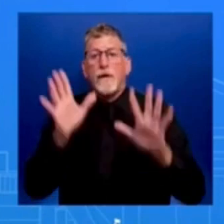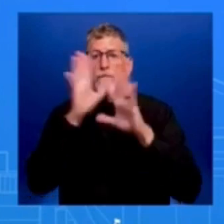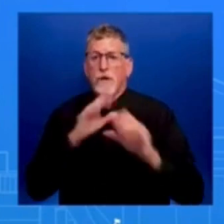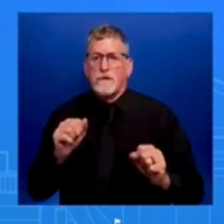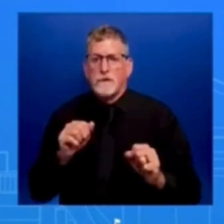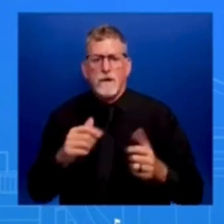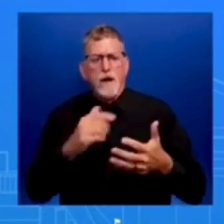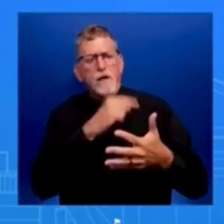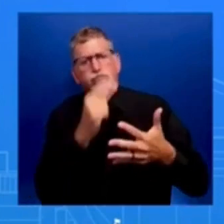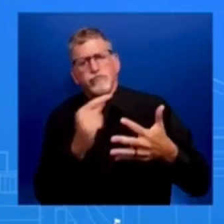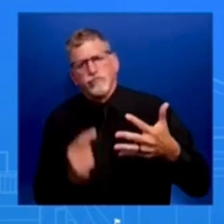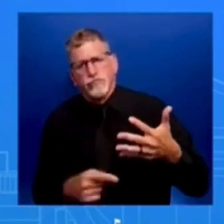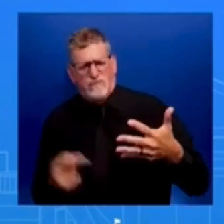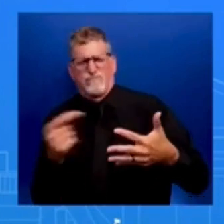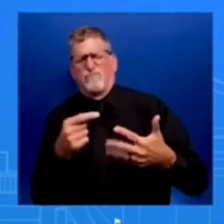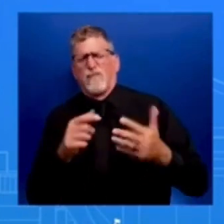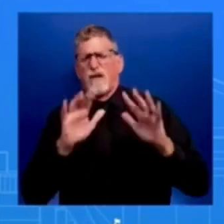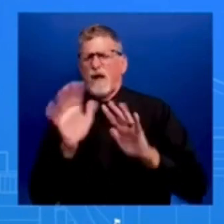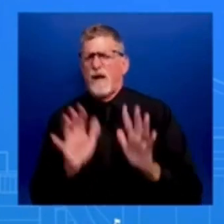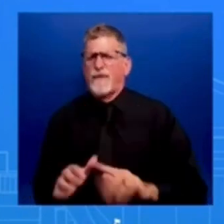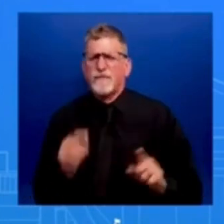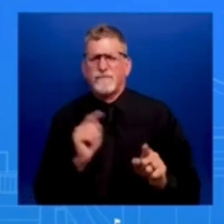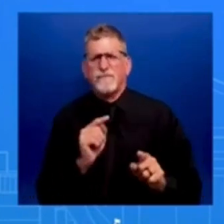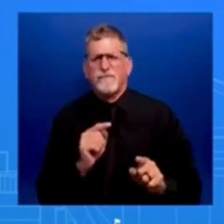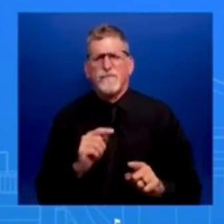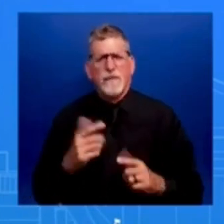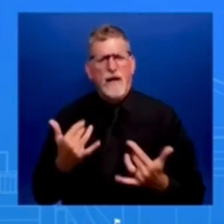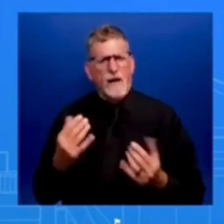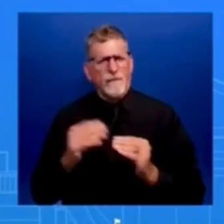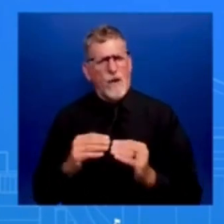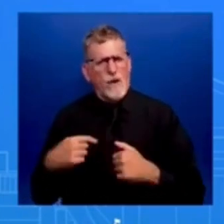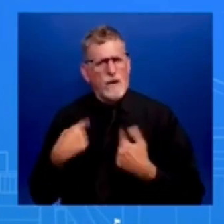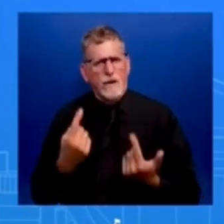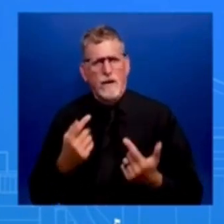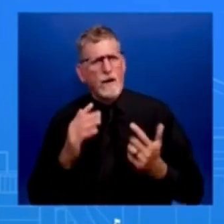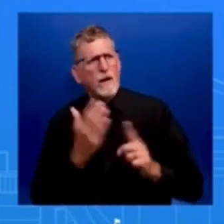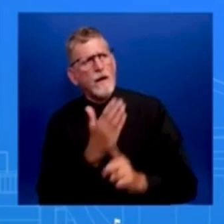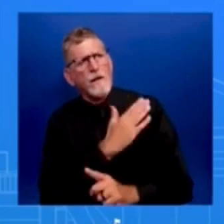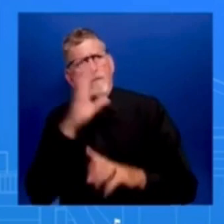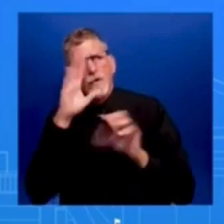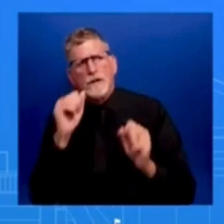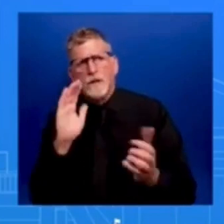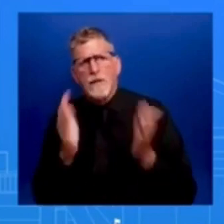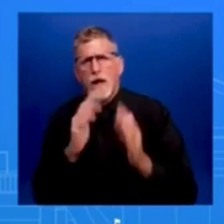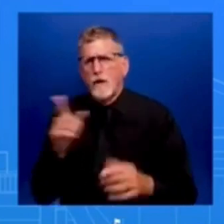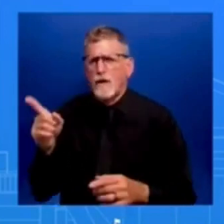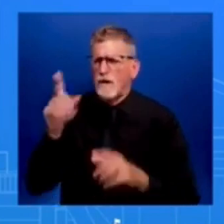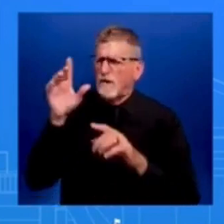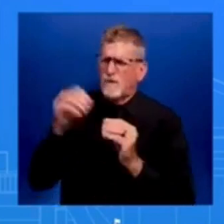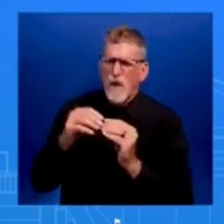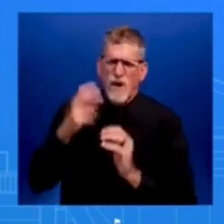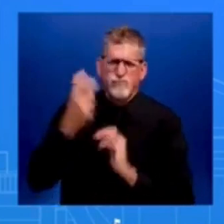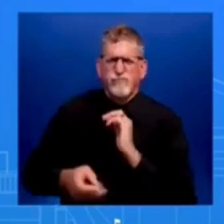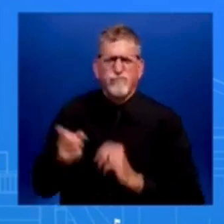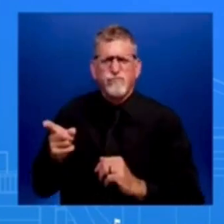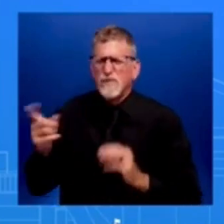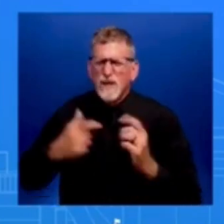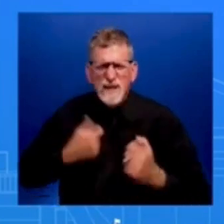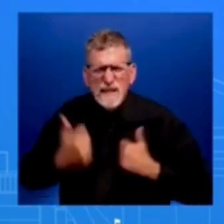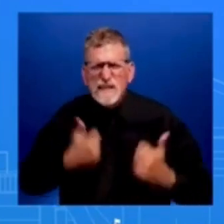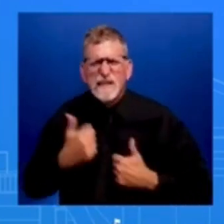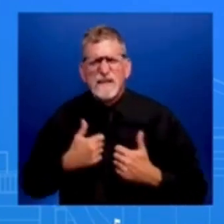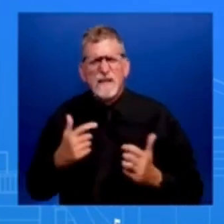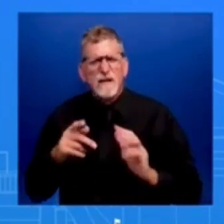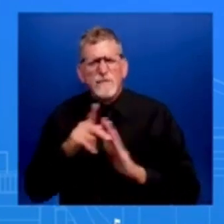with climate crisis than any other president. He's had an ambitious policy. You just mentioned the Inflation Reduction Act, which